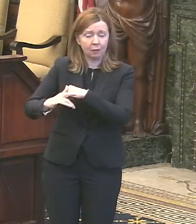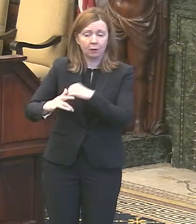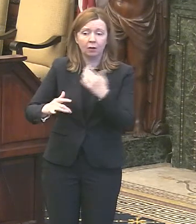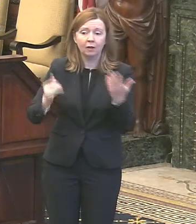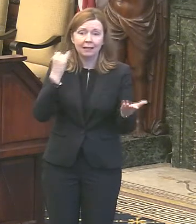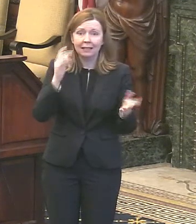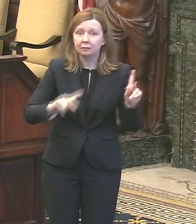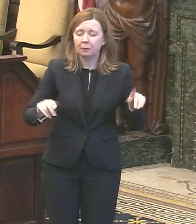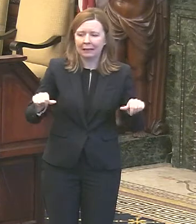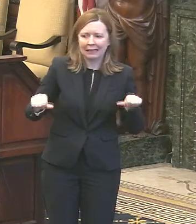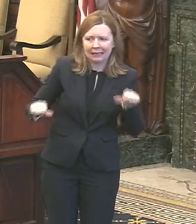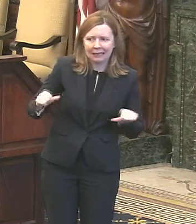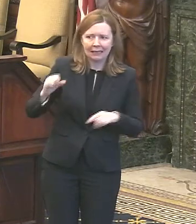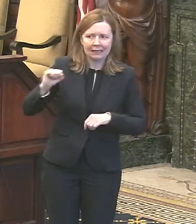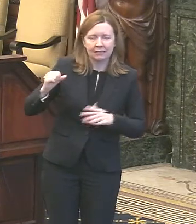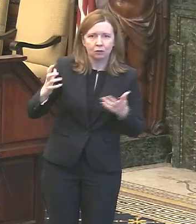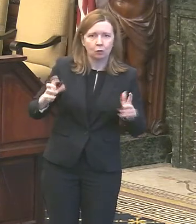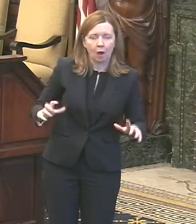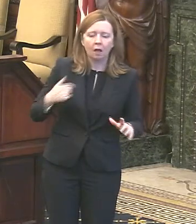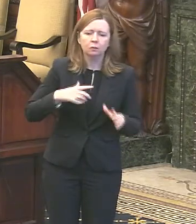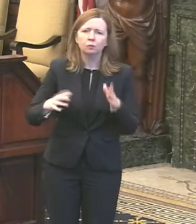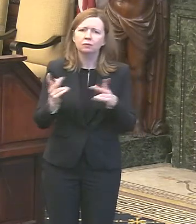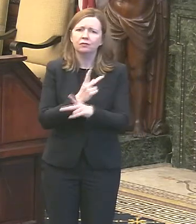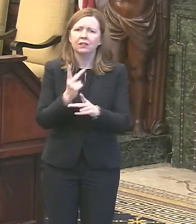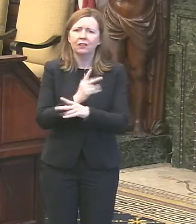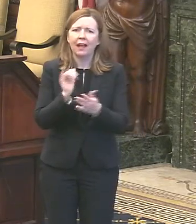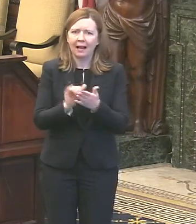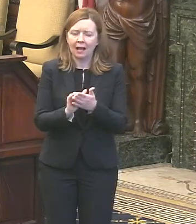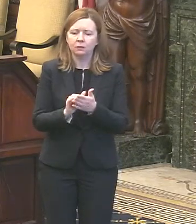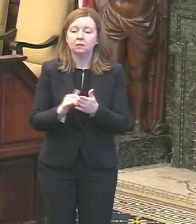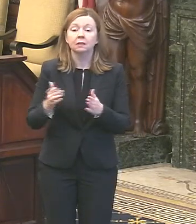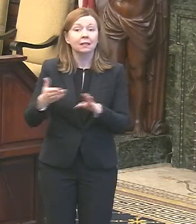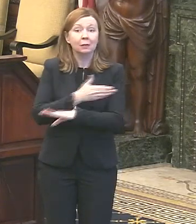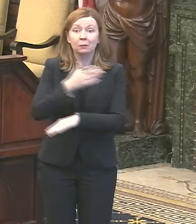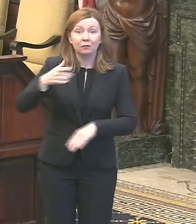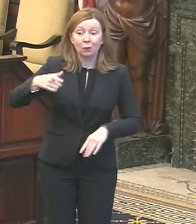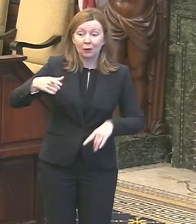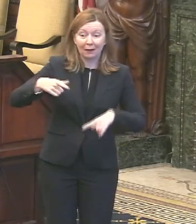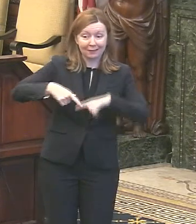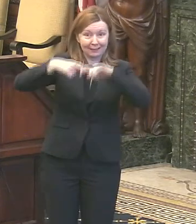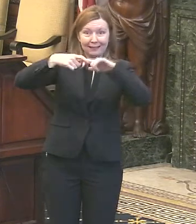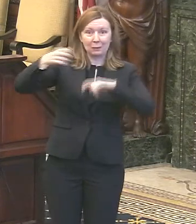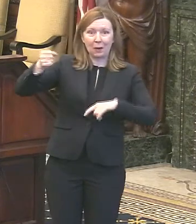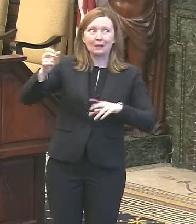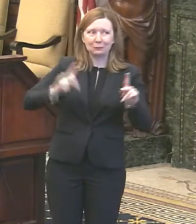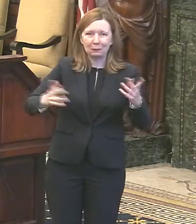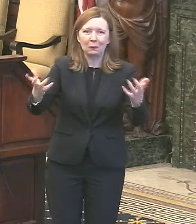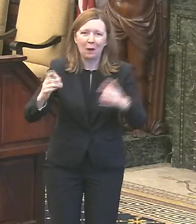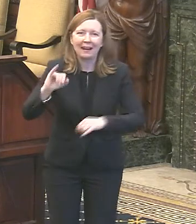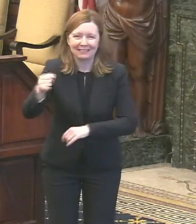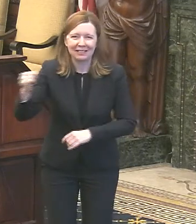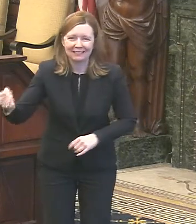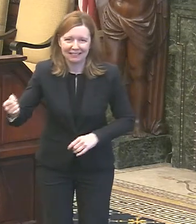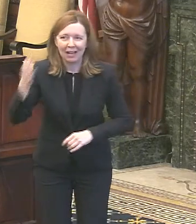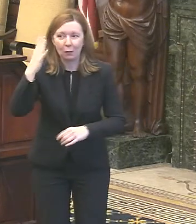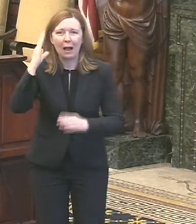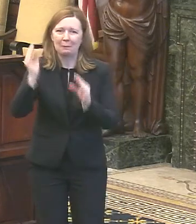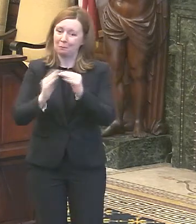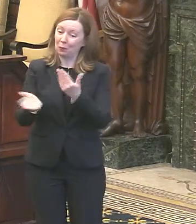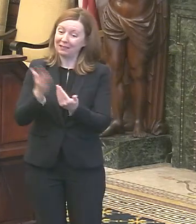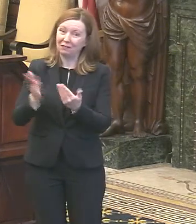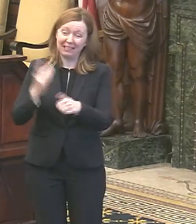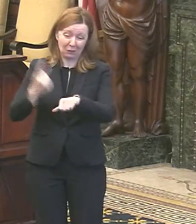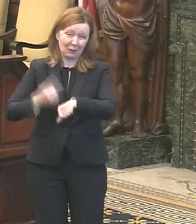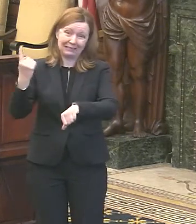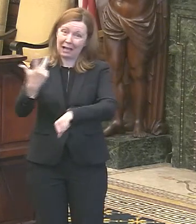if people are hesitant to use it. Before this pause, people were seeking out the Johnson & Johnson vaccine because it is much more convenient to have a